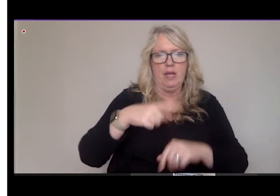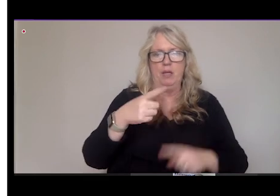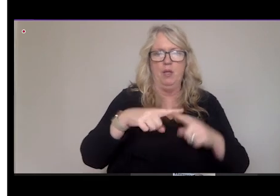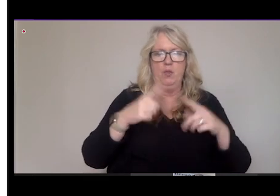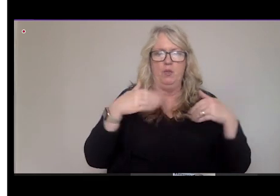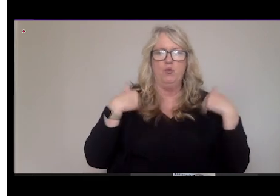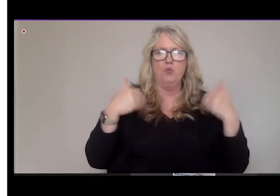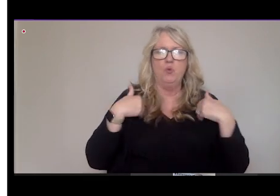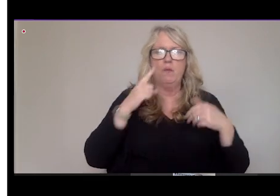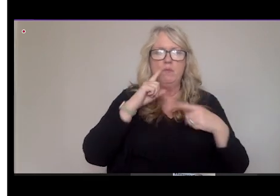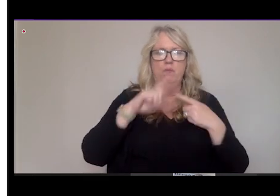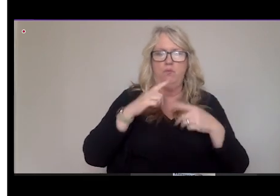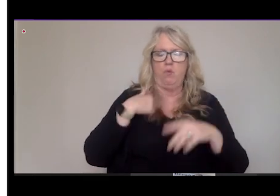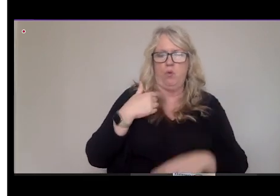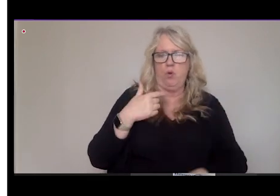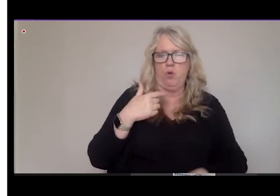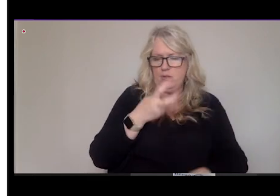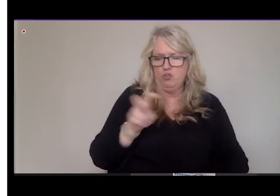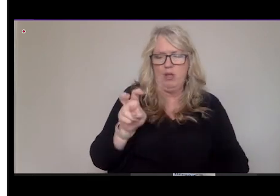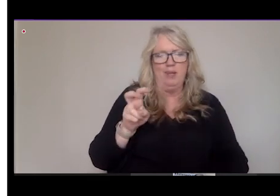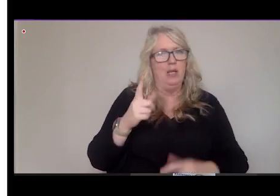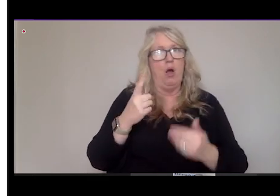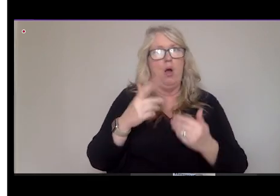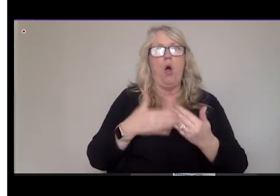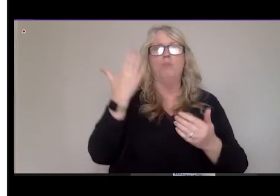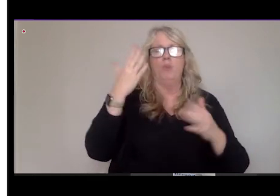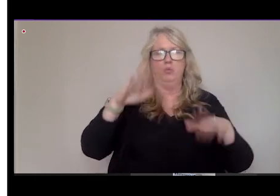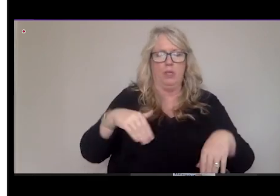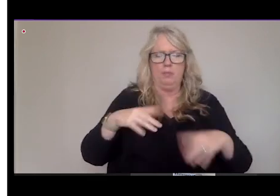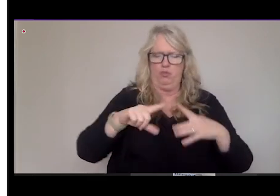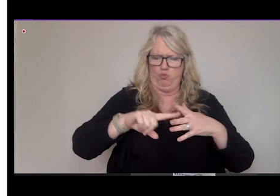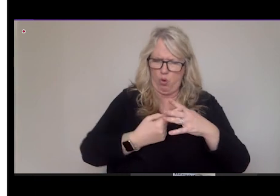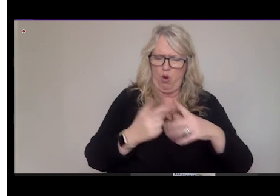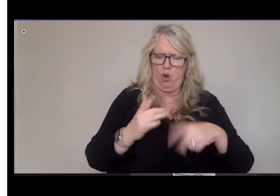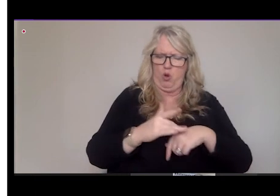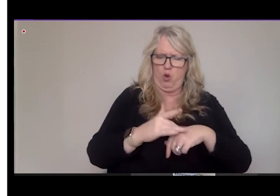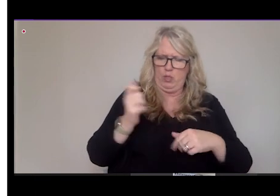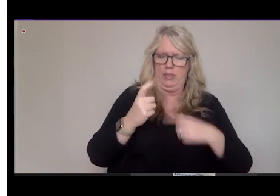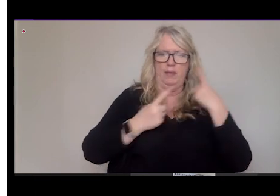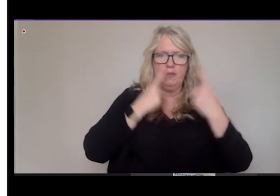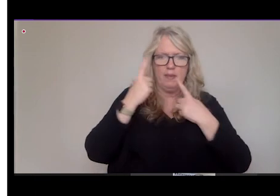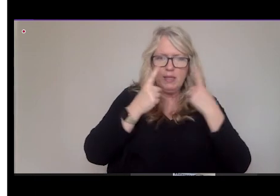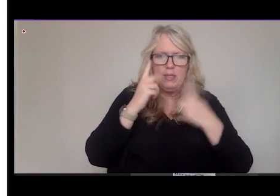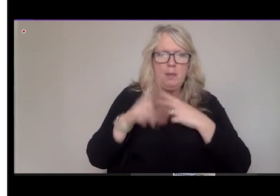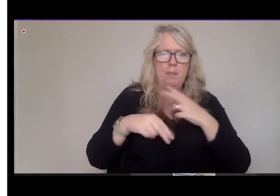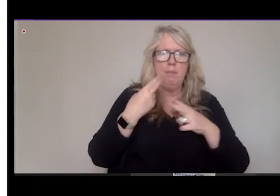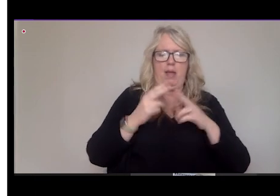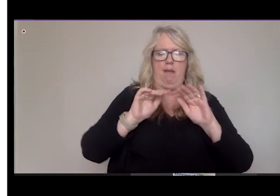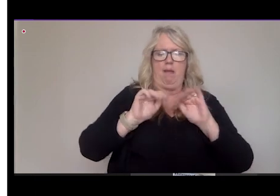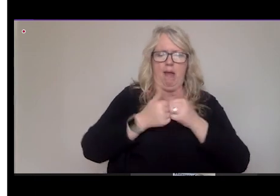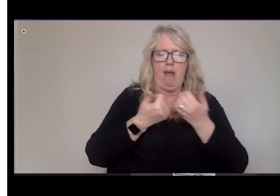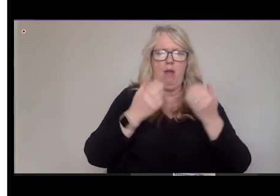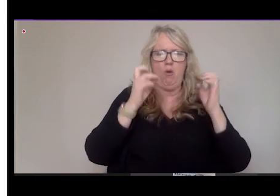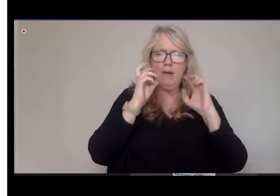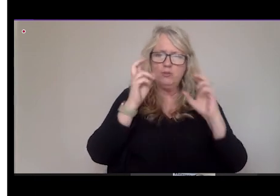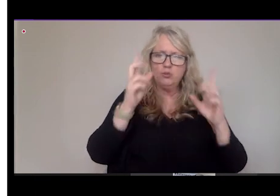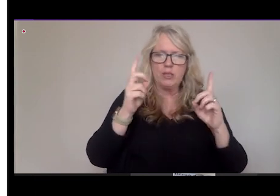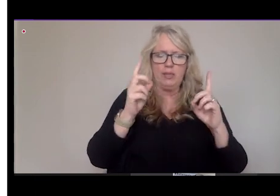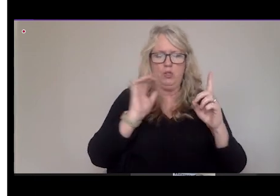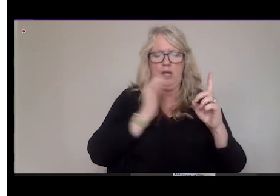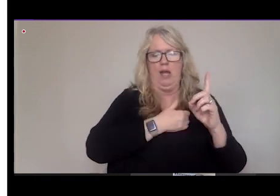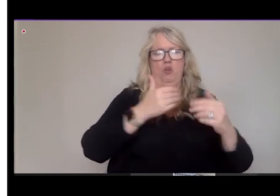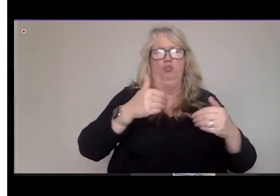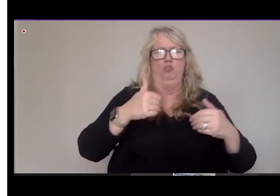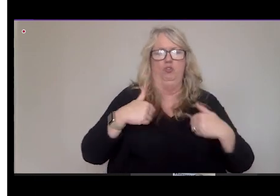Even by the time a youth gets to transition age, it's almost too late. So start early thinking about how we